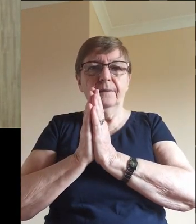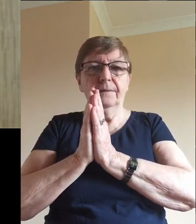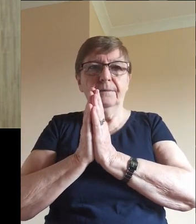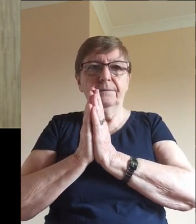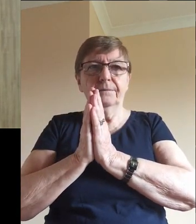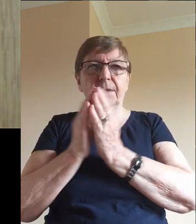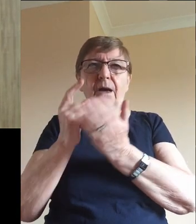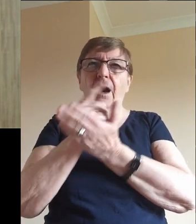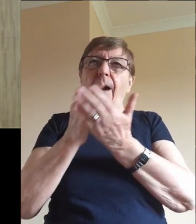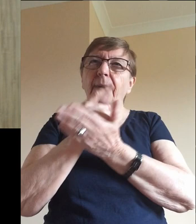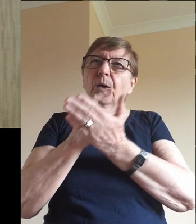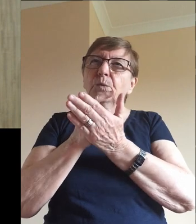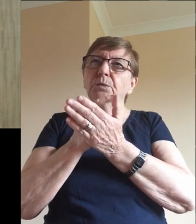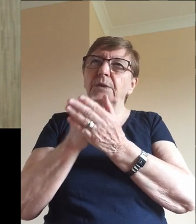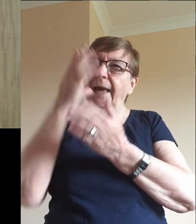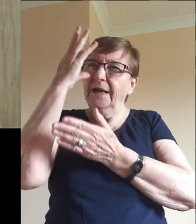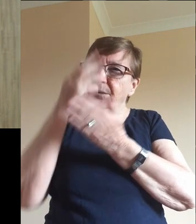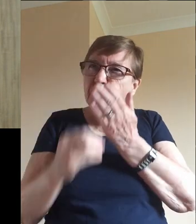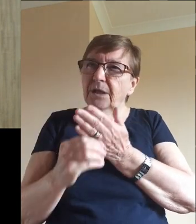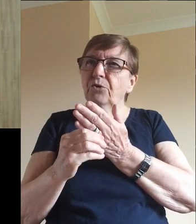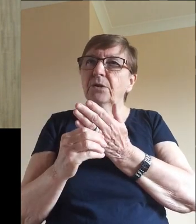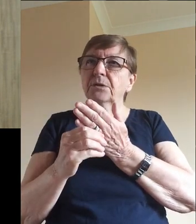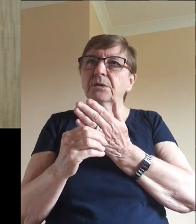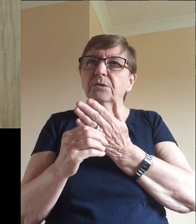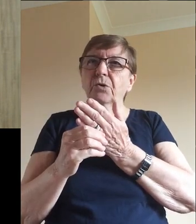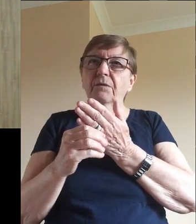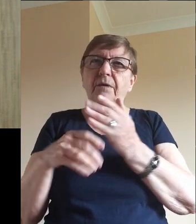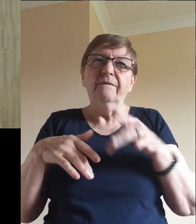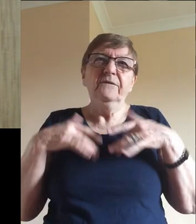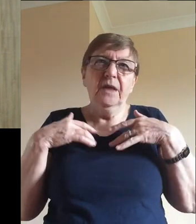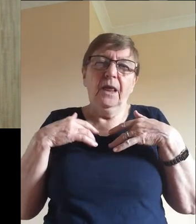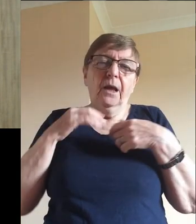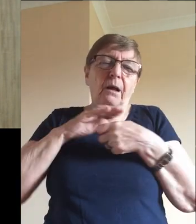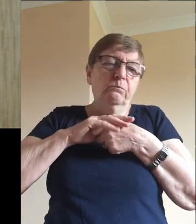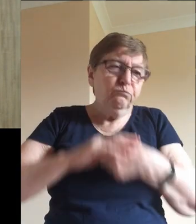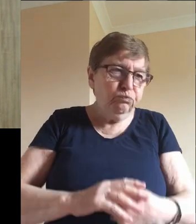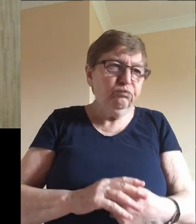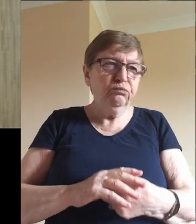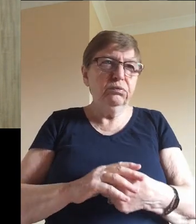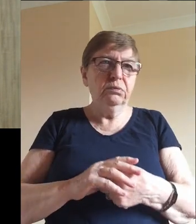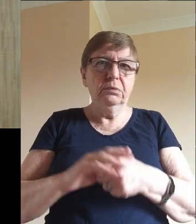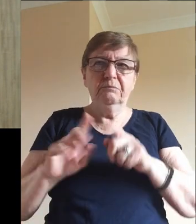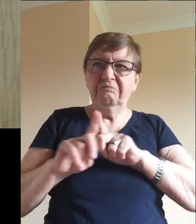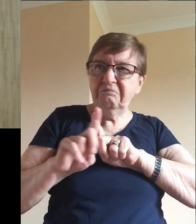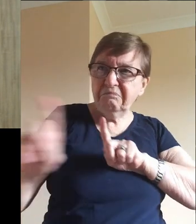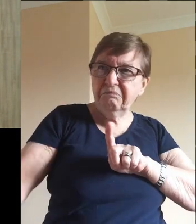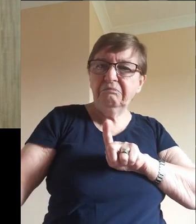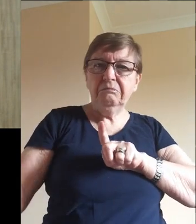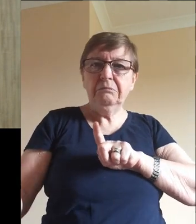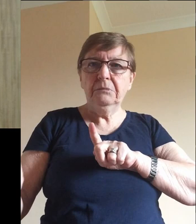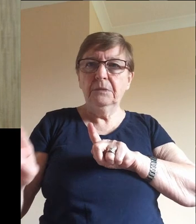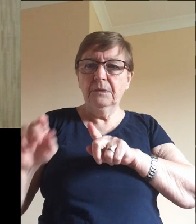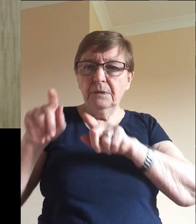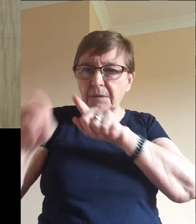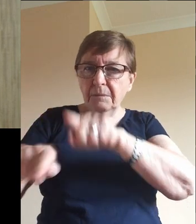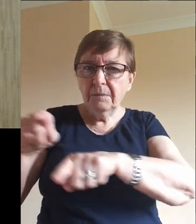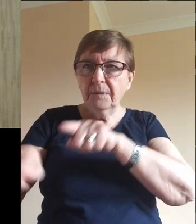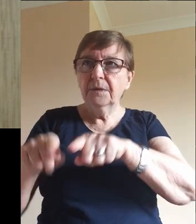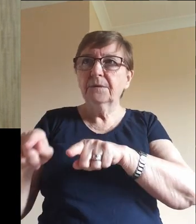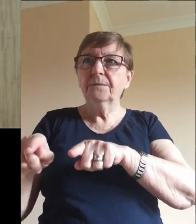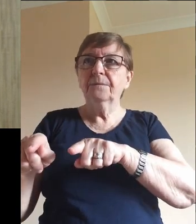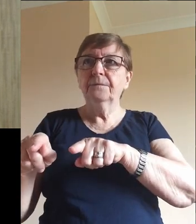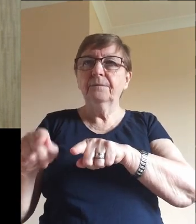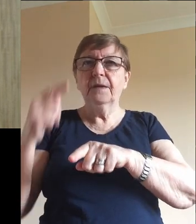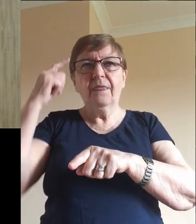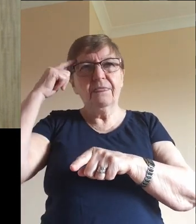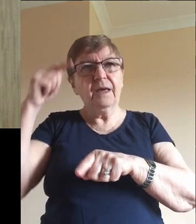about that experience of being crushed, of being set upon. I think perhaps in